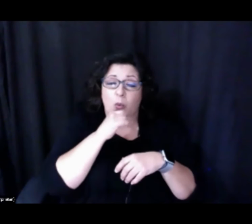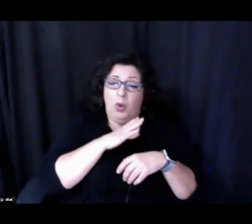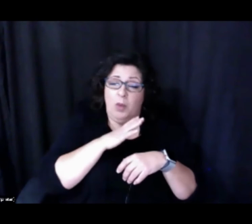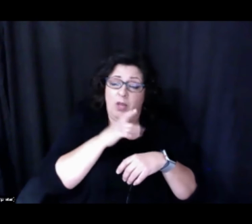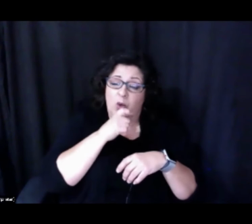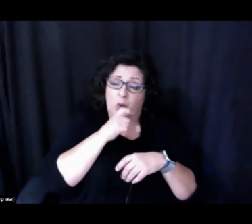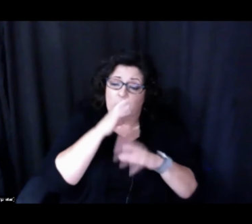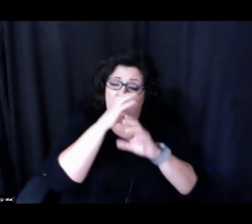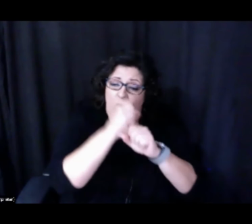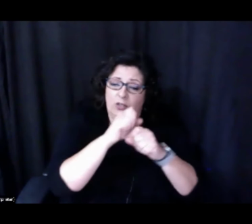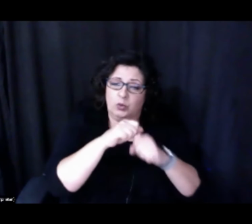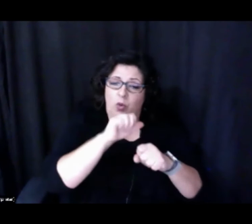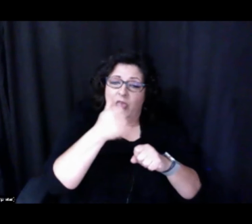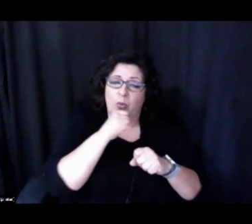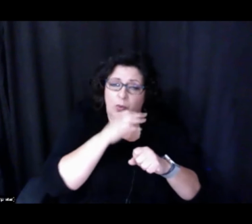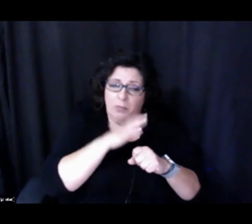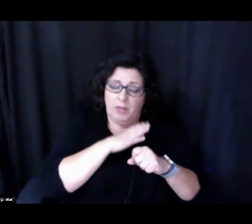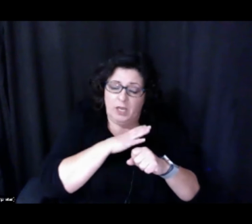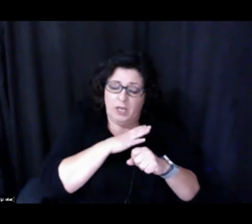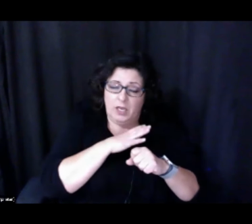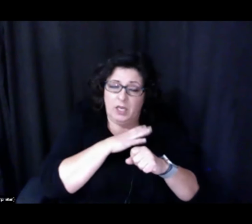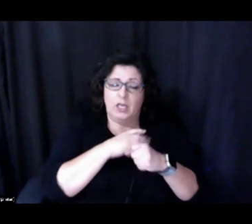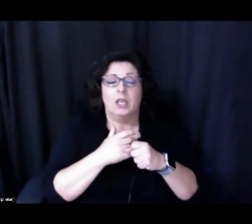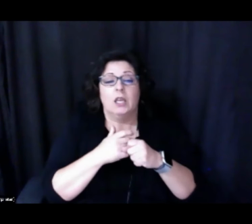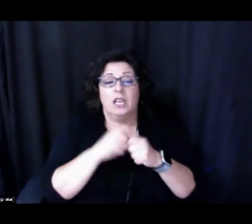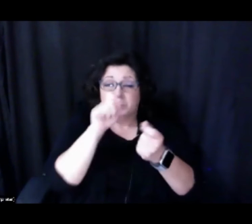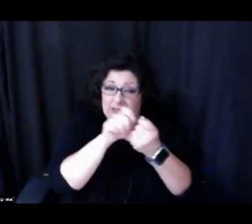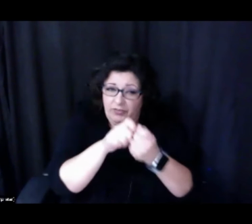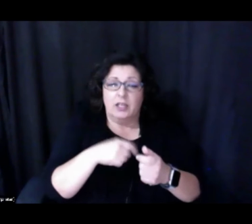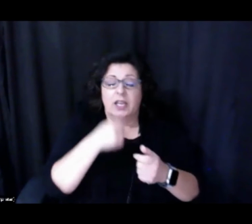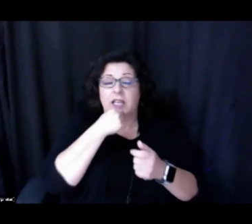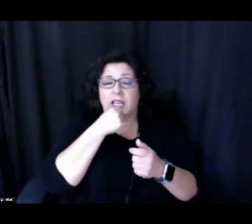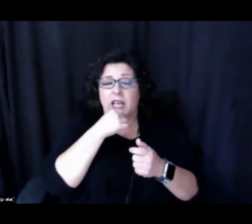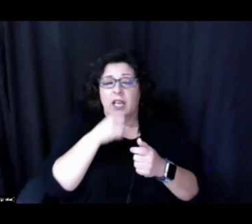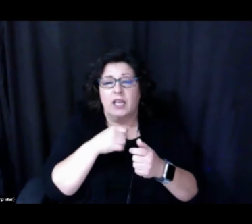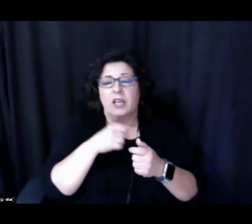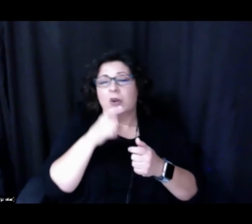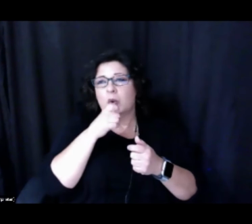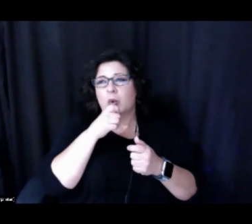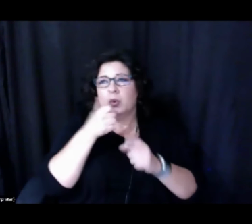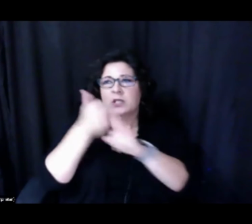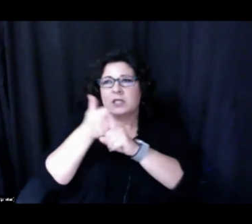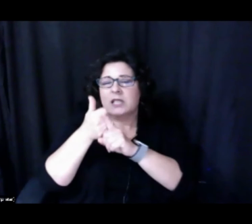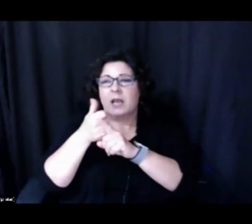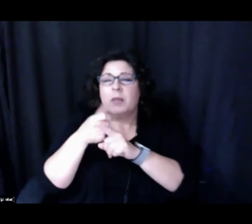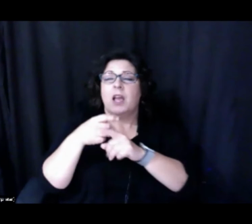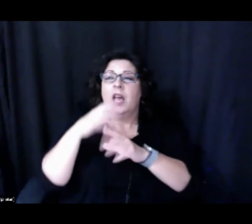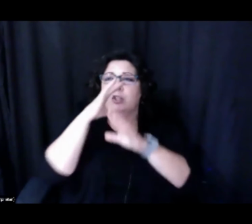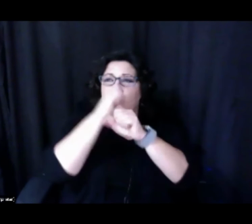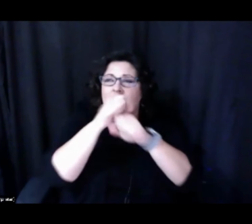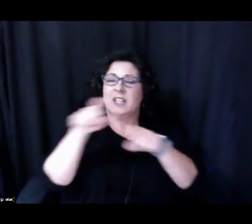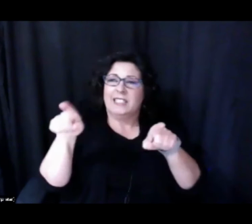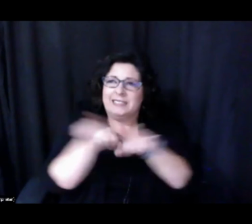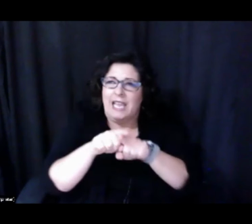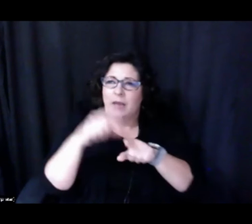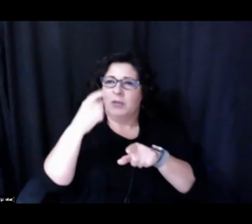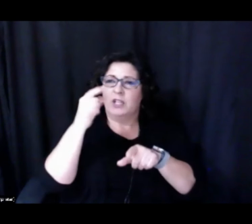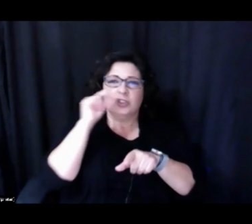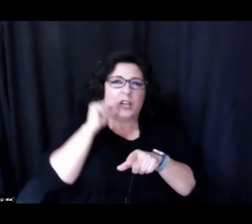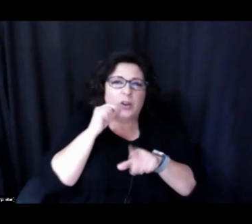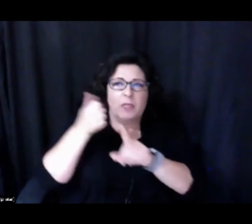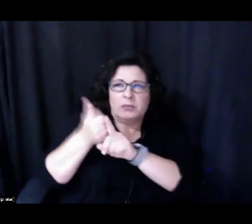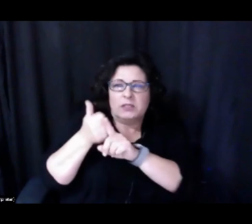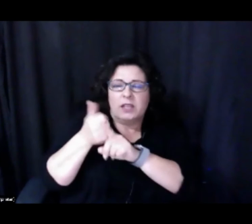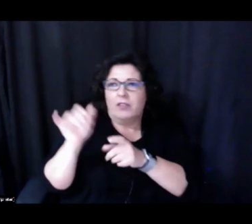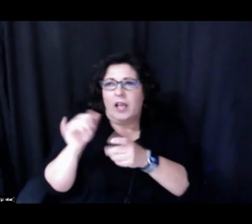who is attracted to other women exclusively. Gay is someone who is attracted to the same gender as themselves. Could be